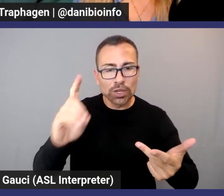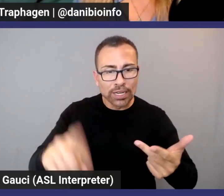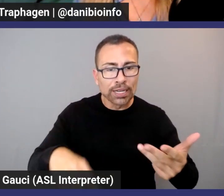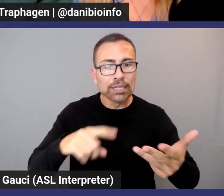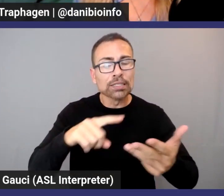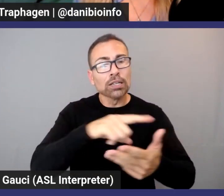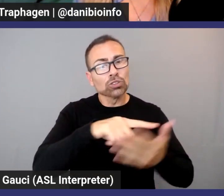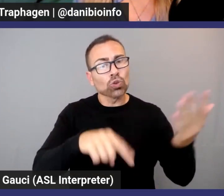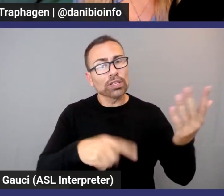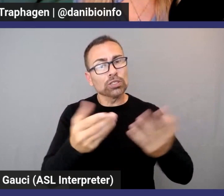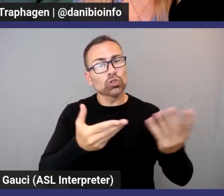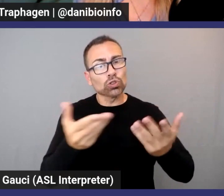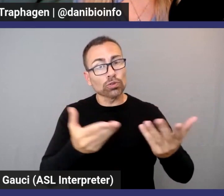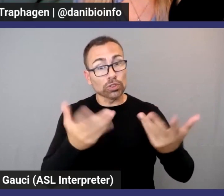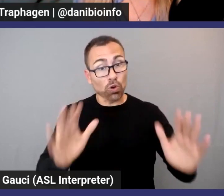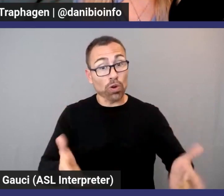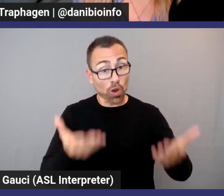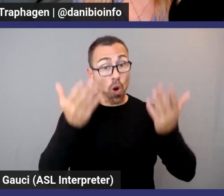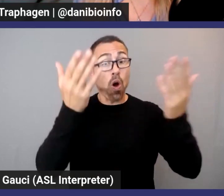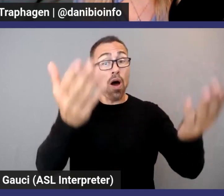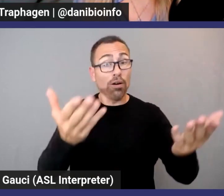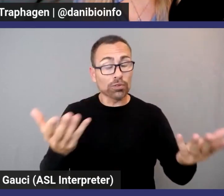offers these capabilities, but they're